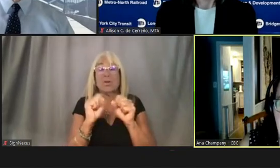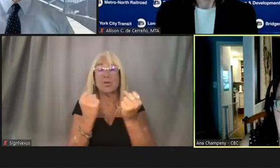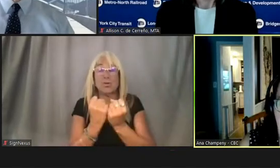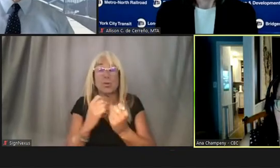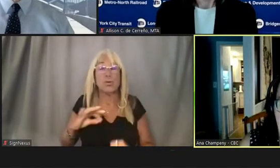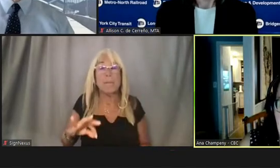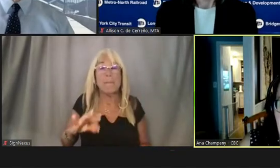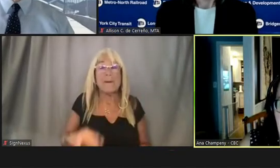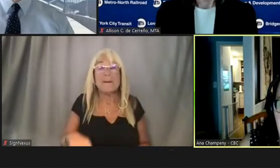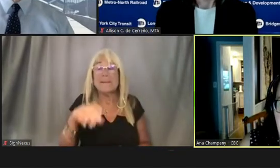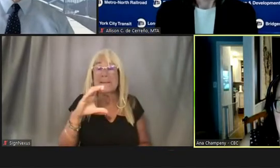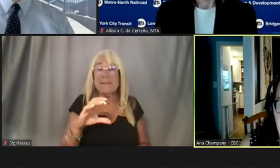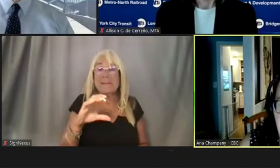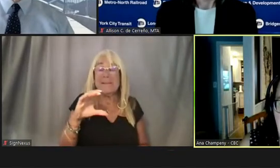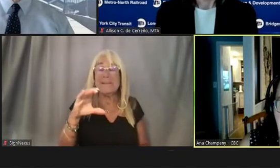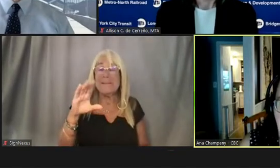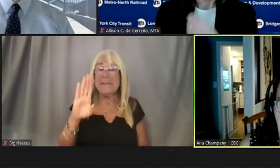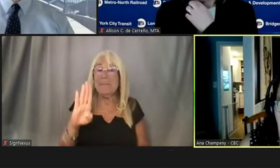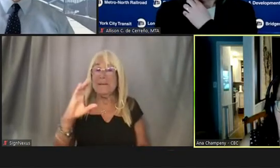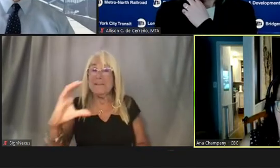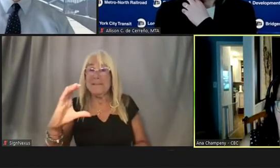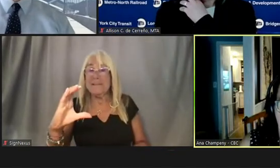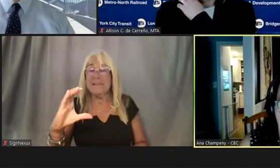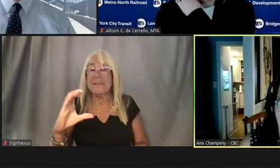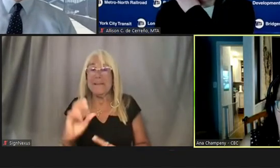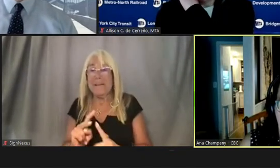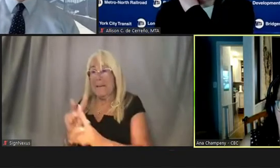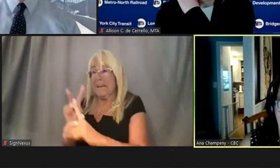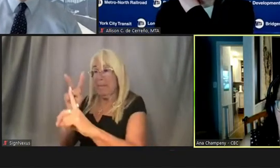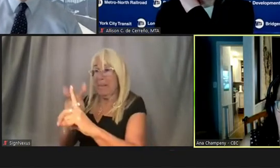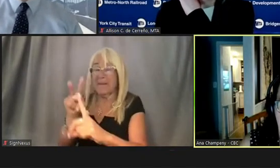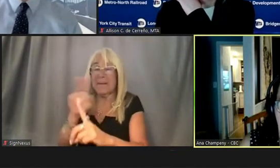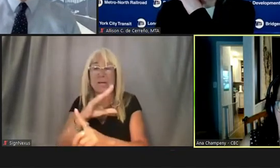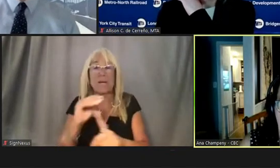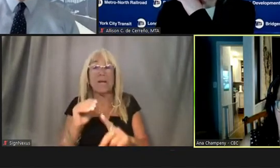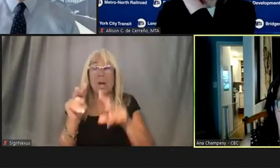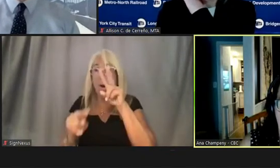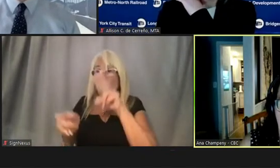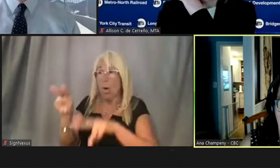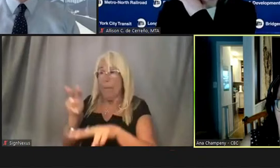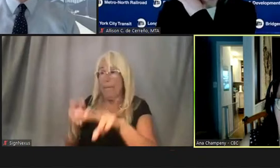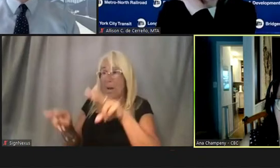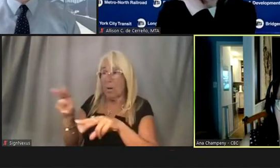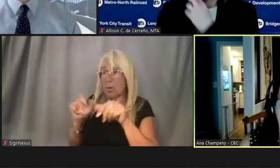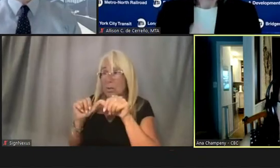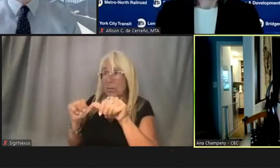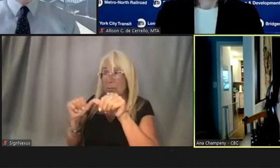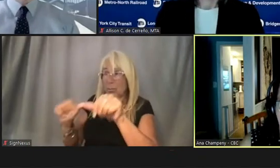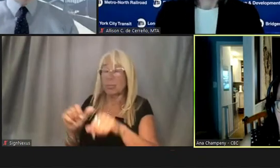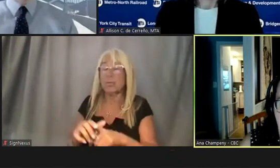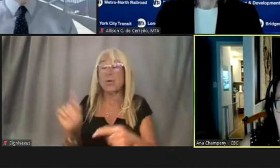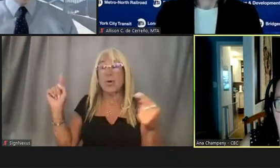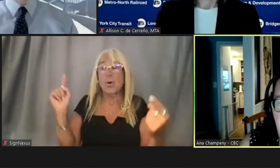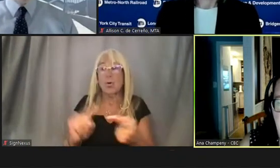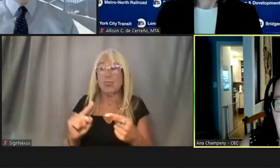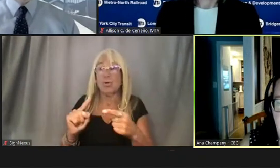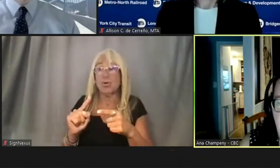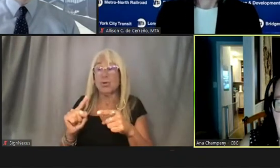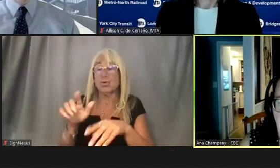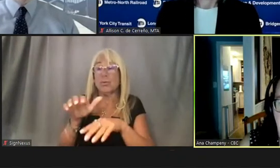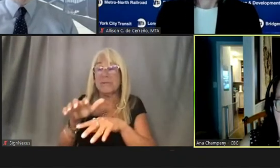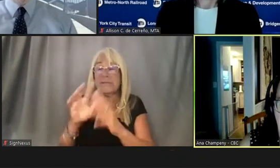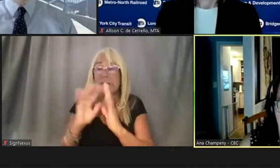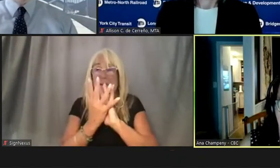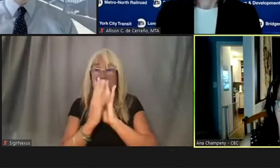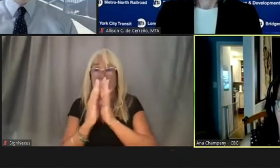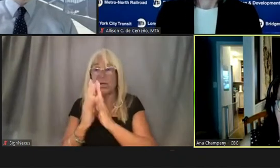CPC supports PD implementation paired with ongoing monitoring and continual Improvement to reduce congestion and emissions